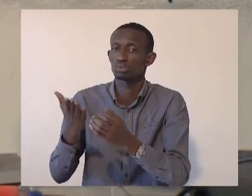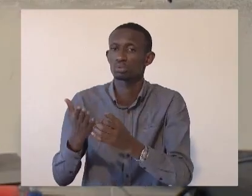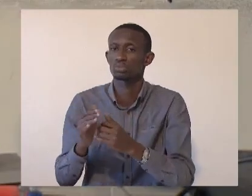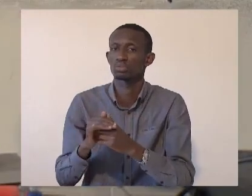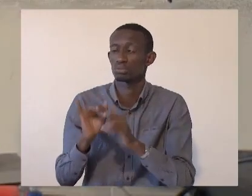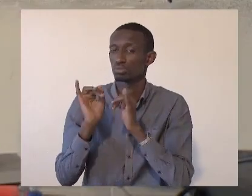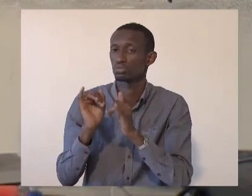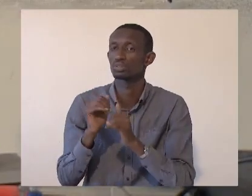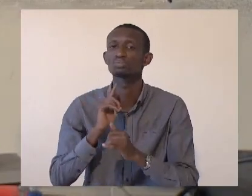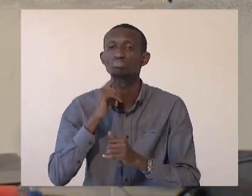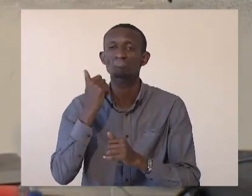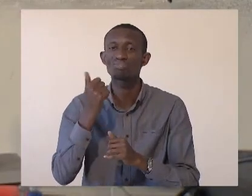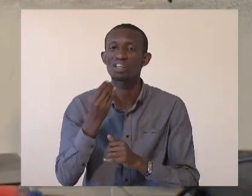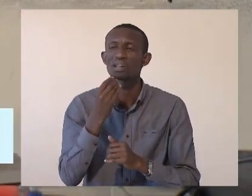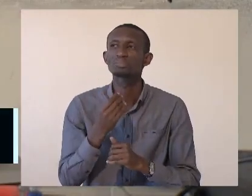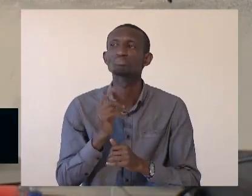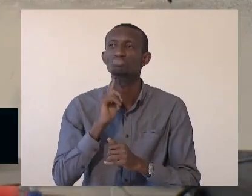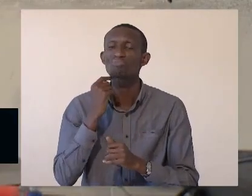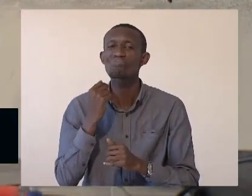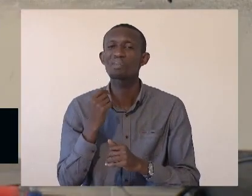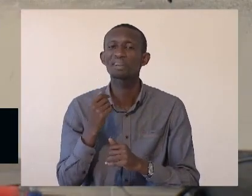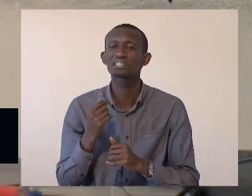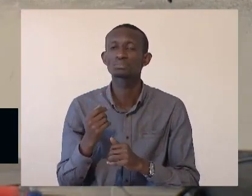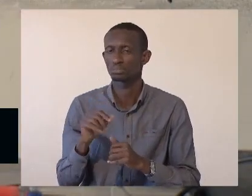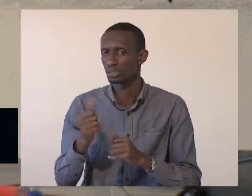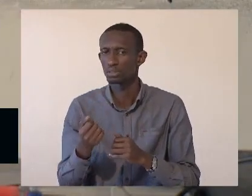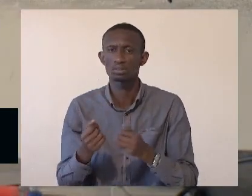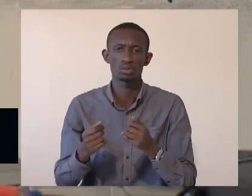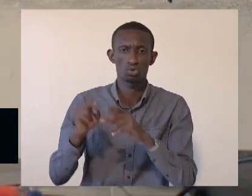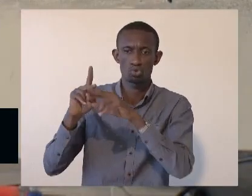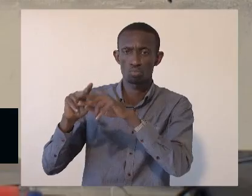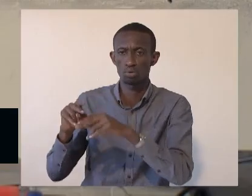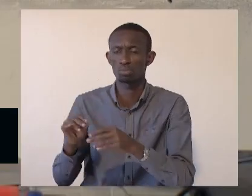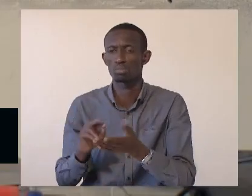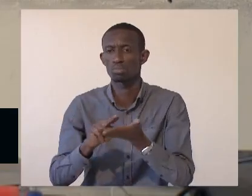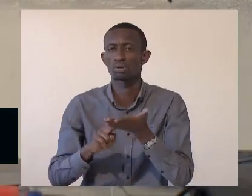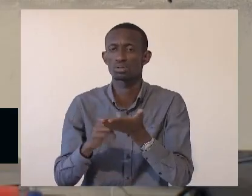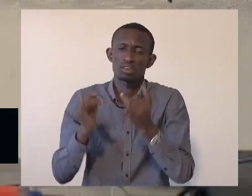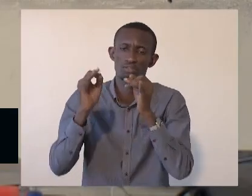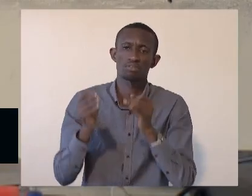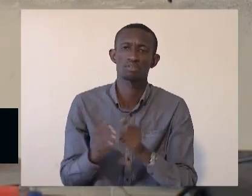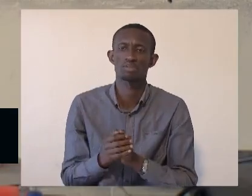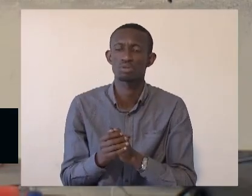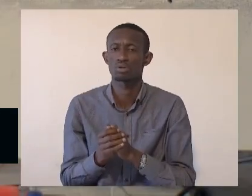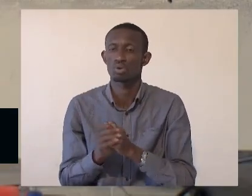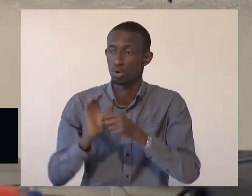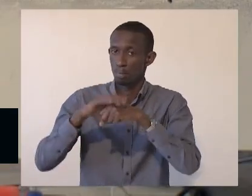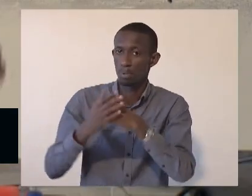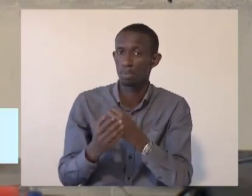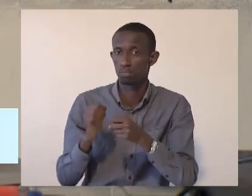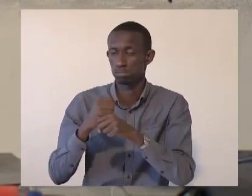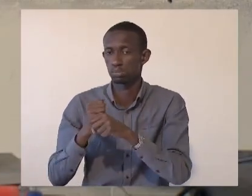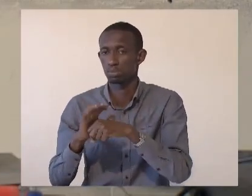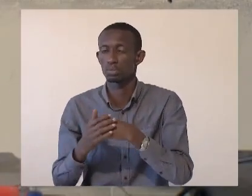taste of food. You know that. It is also used when we are extracting or when we are manufacturing